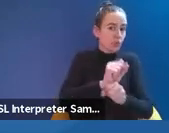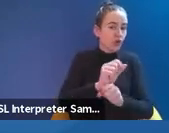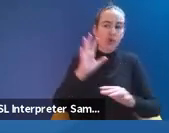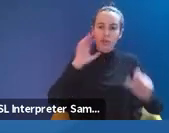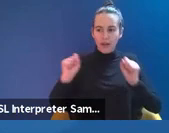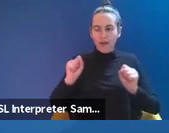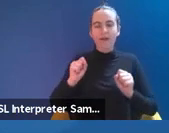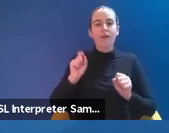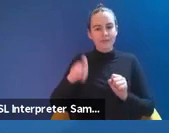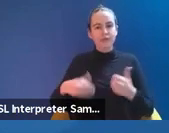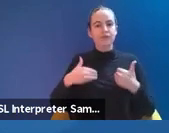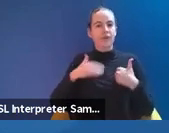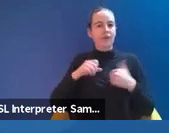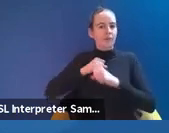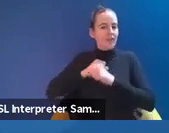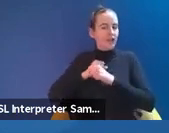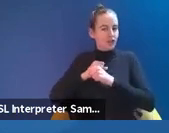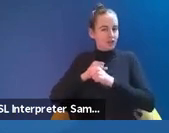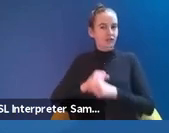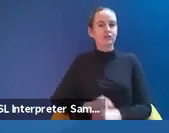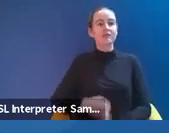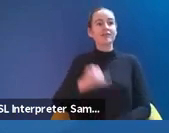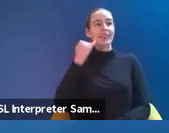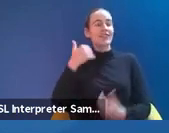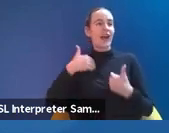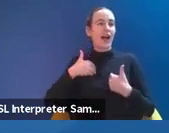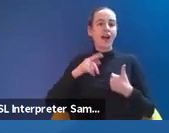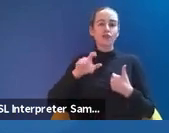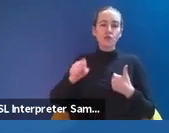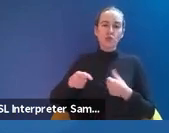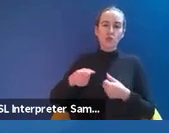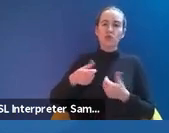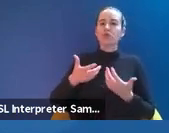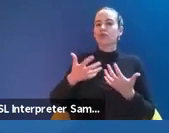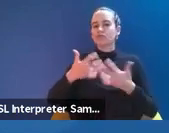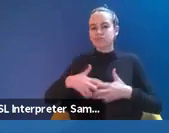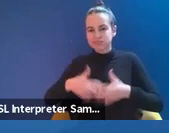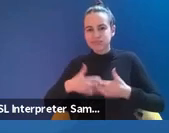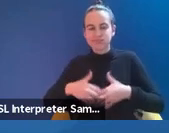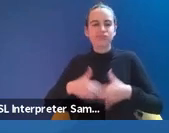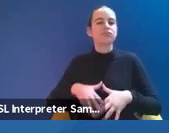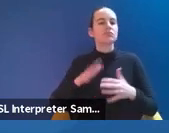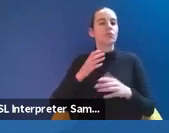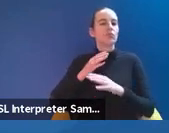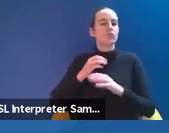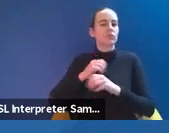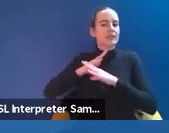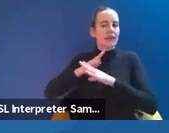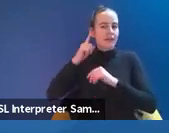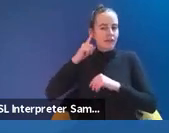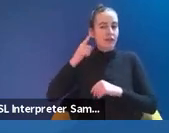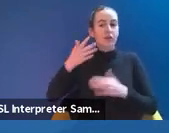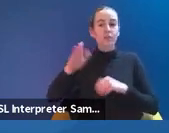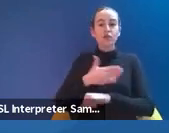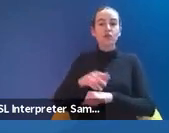hearing protection devices. If they're going to be around power tools, lawn equipment, protecting their ears, turning down the volume on music,